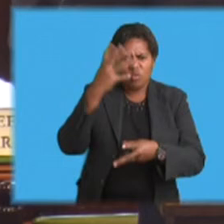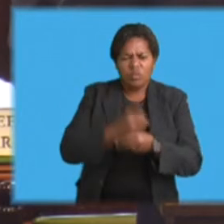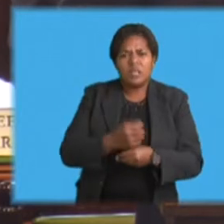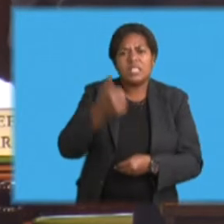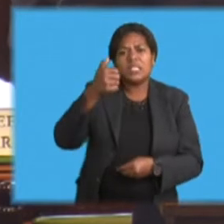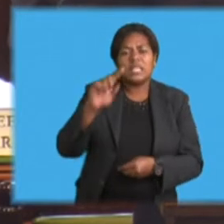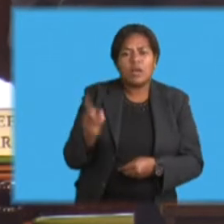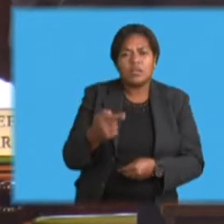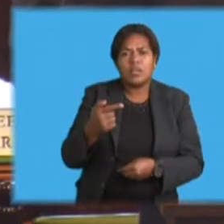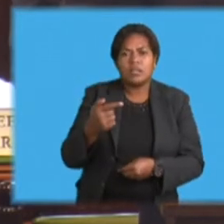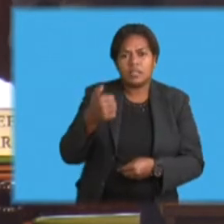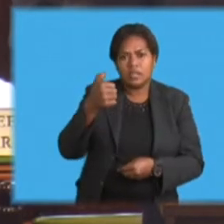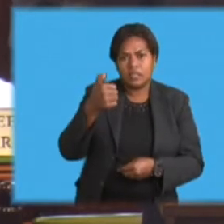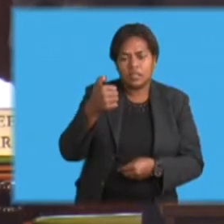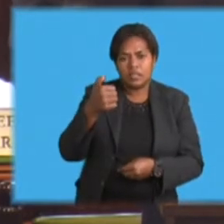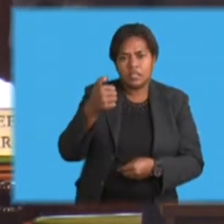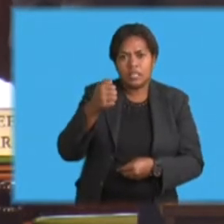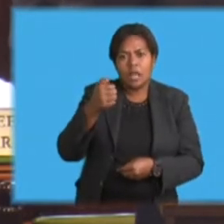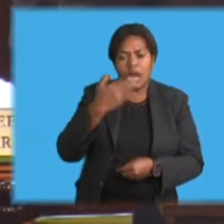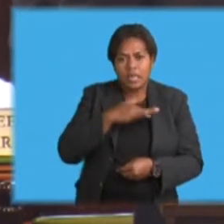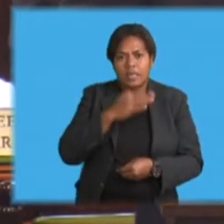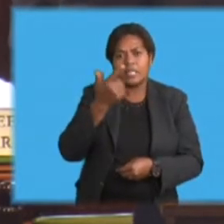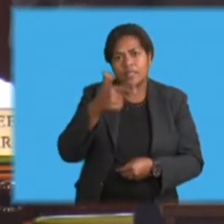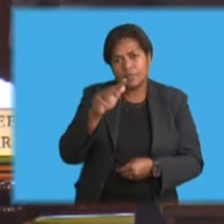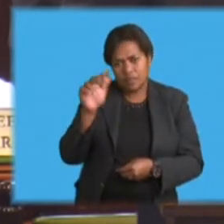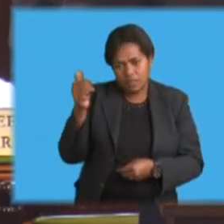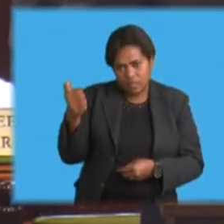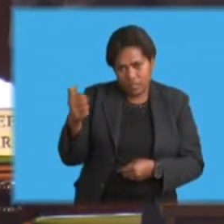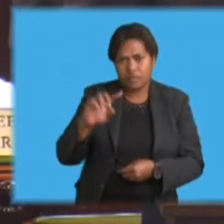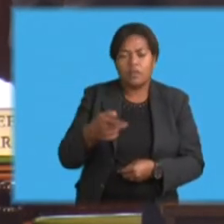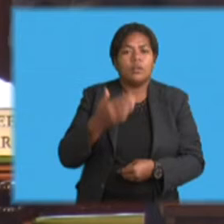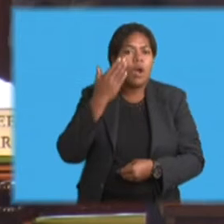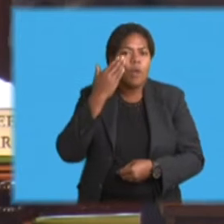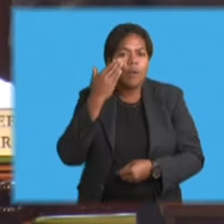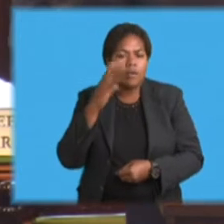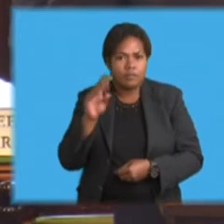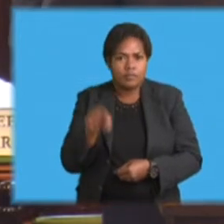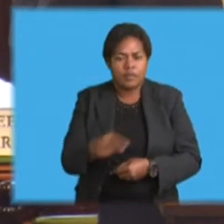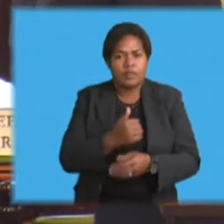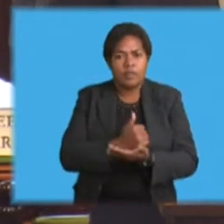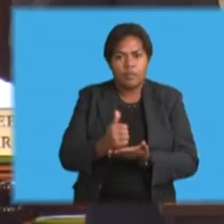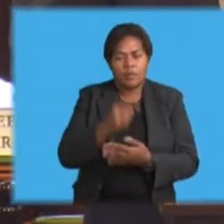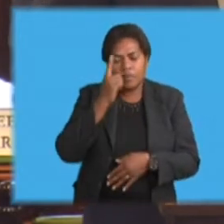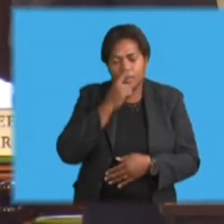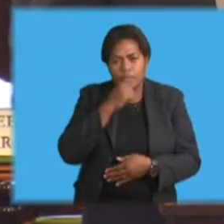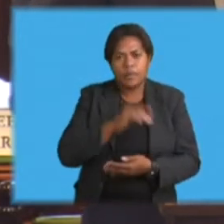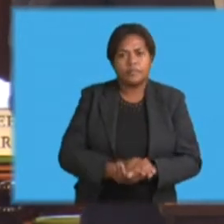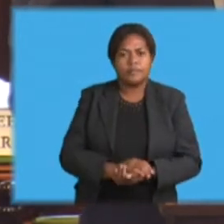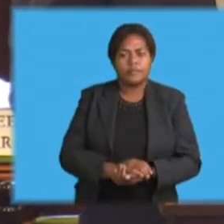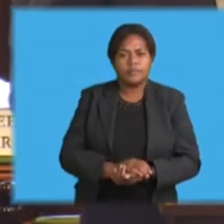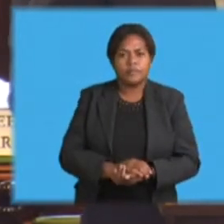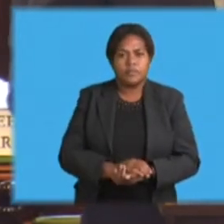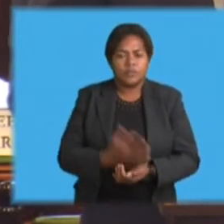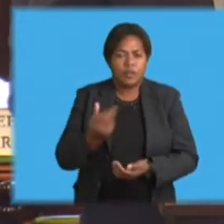7,676 of our clients were absorbed into permanent employment. These are the ones that we are aware of. While on work attachment, the employer and the center